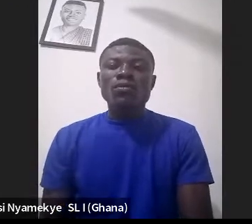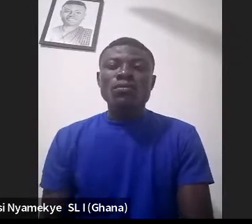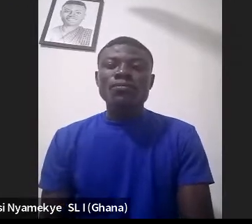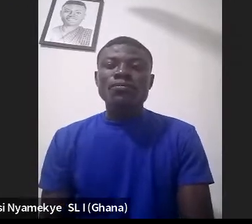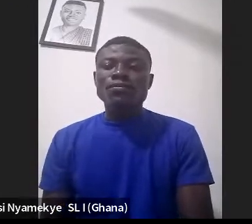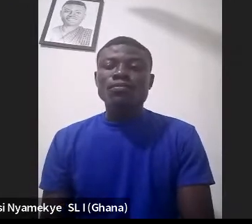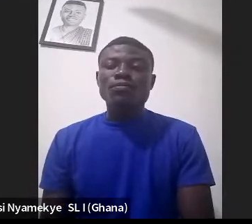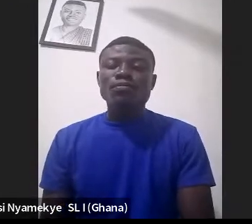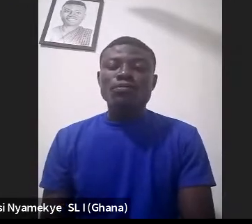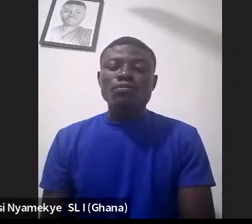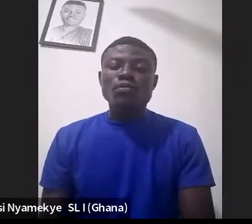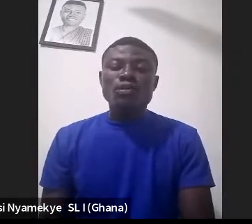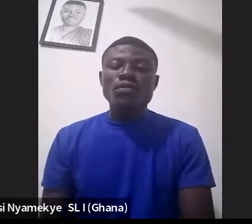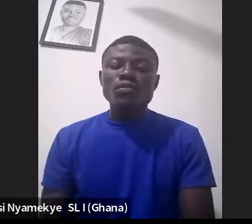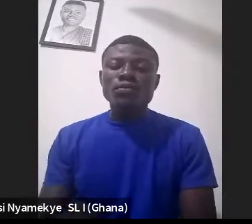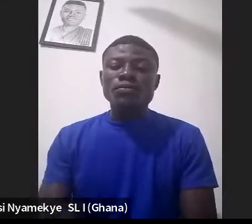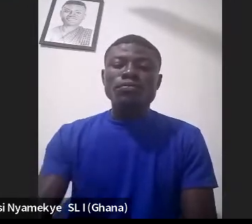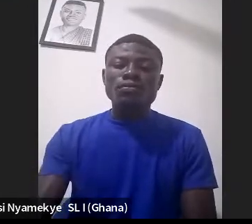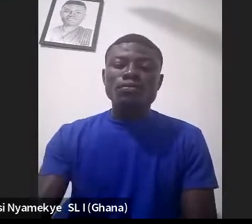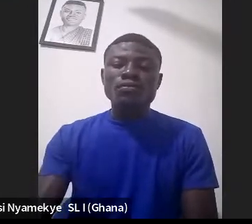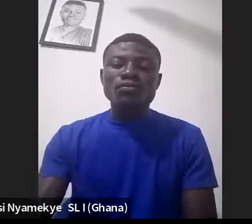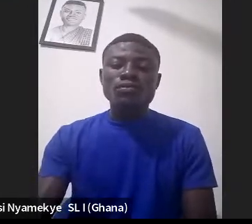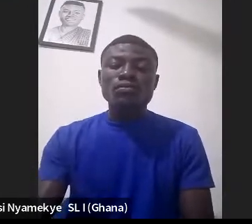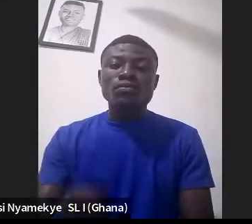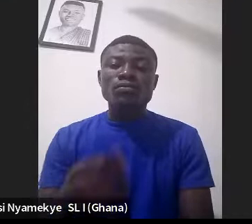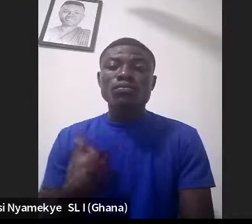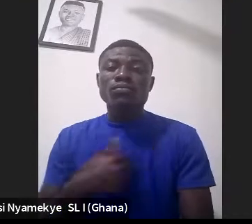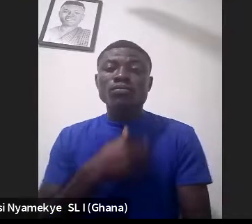Sure. Great. Are we ready?